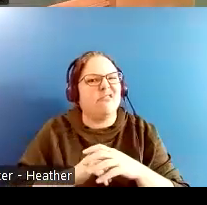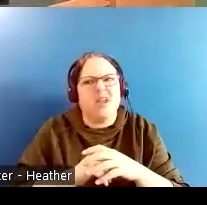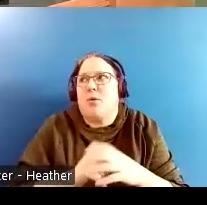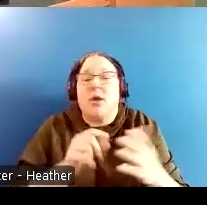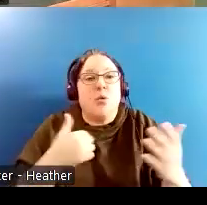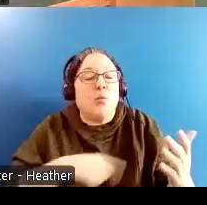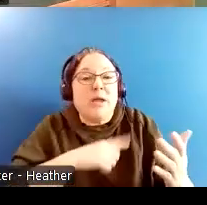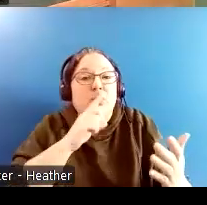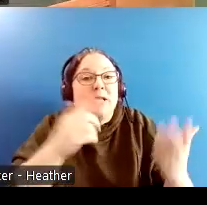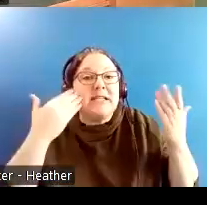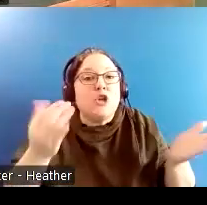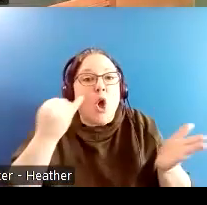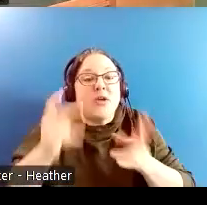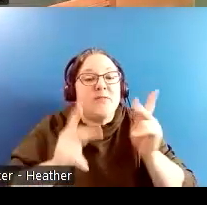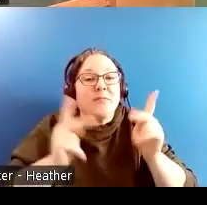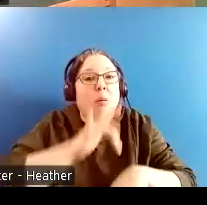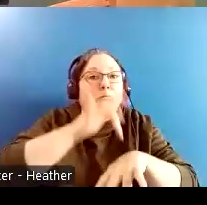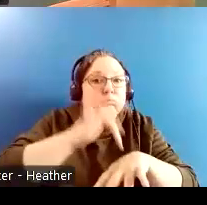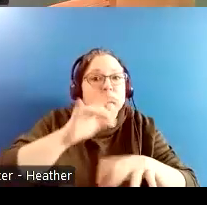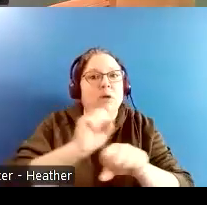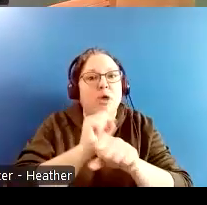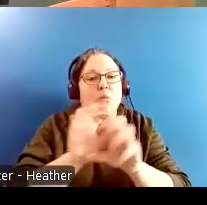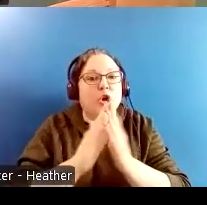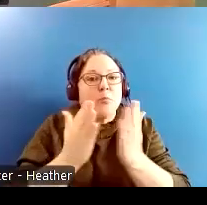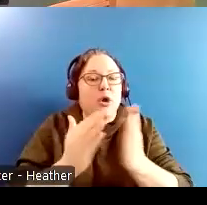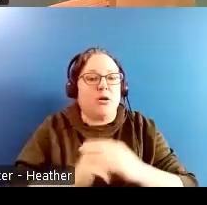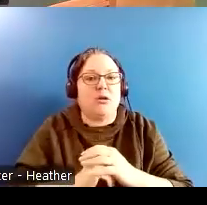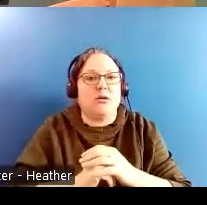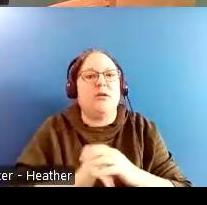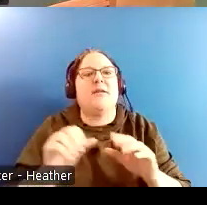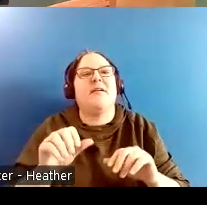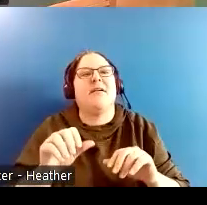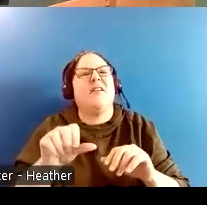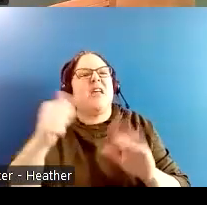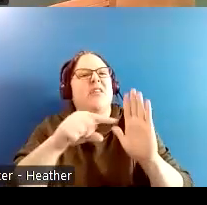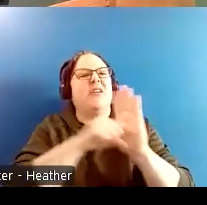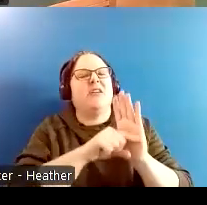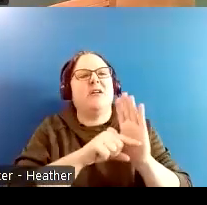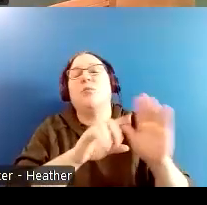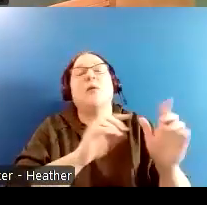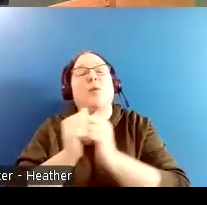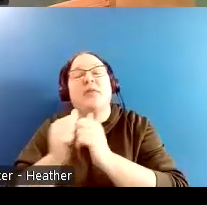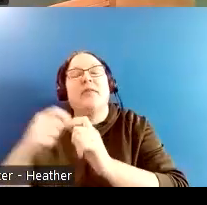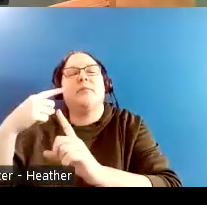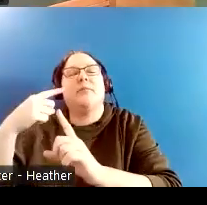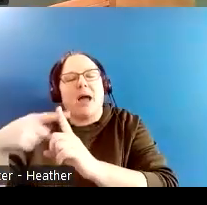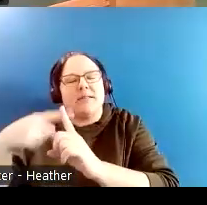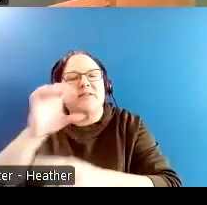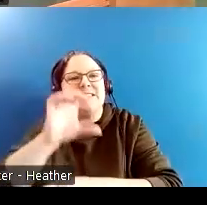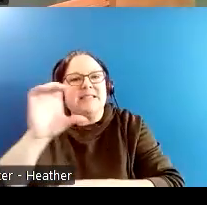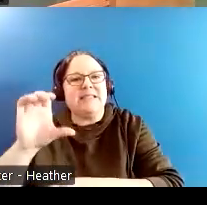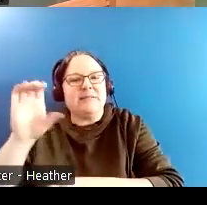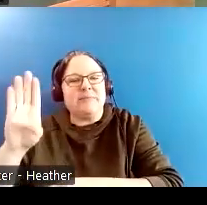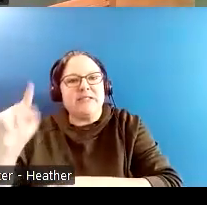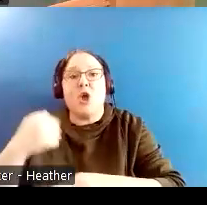the homework. And another advantage to this computerized CBT is that we knew when our care